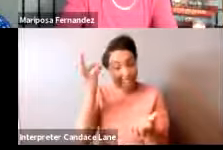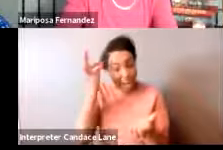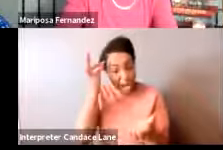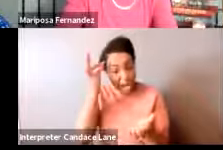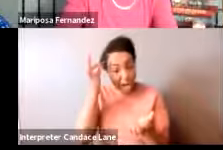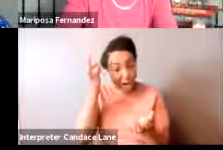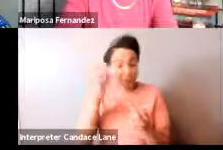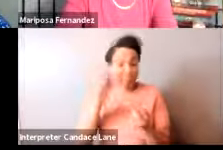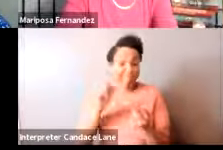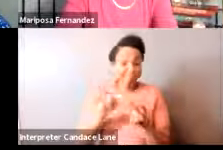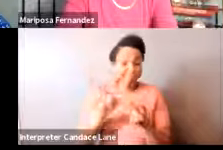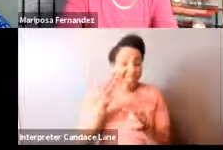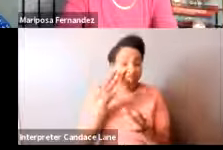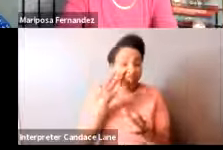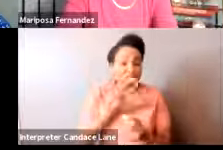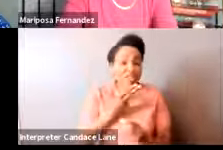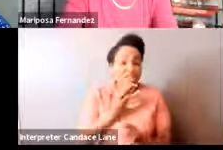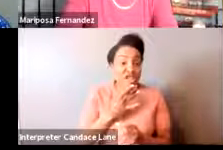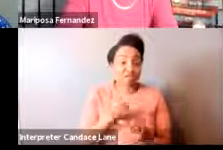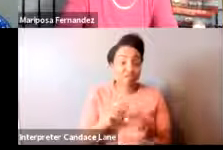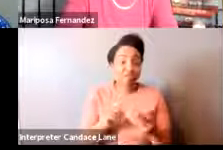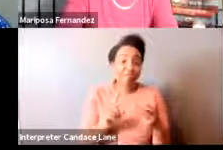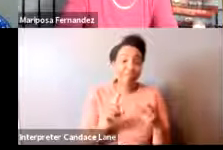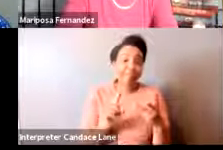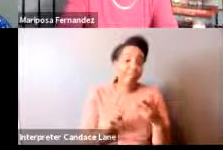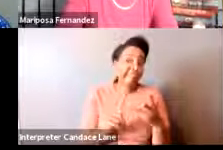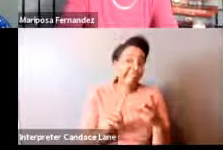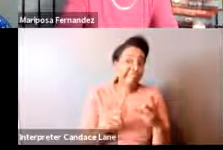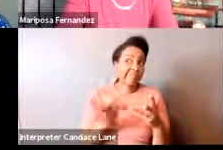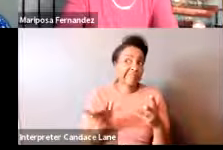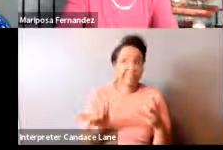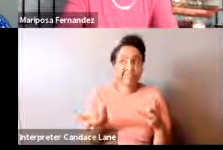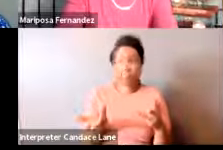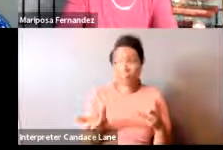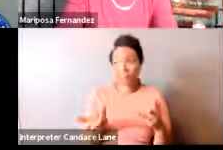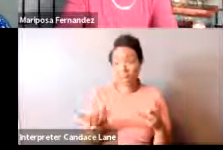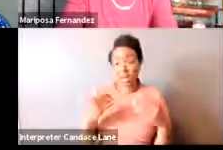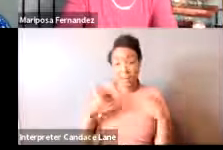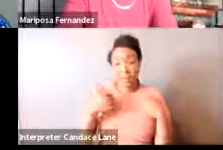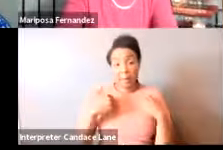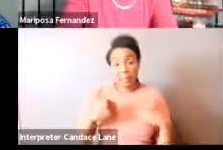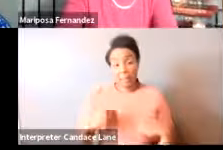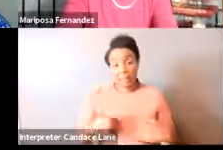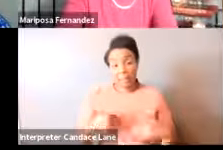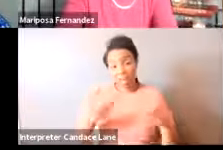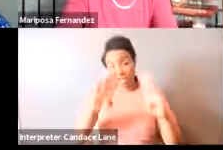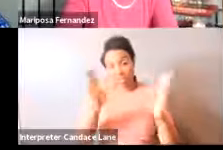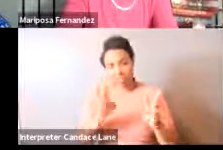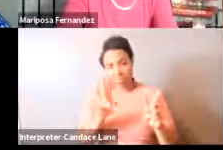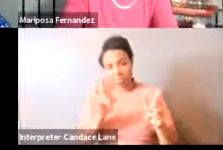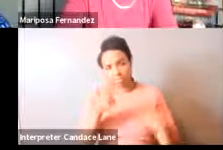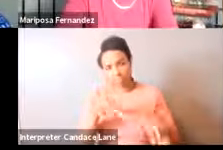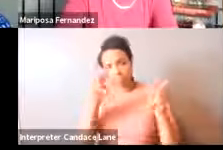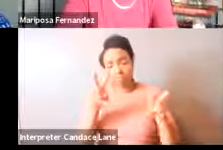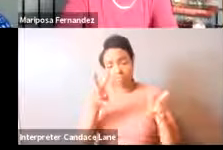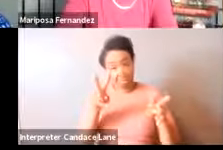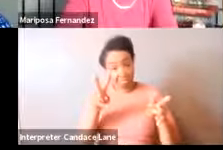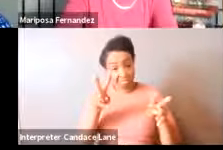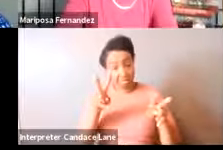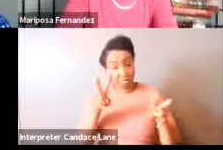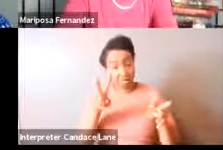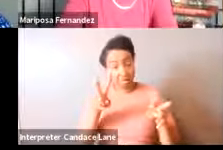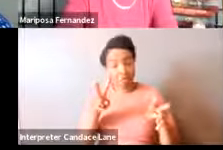about skin color? Mm. Are we talking about body shaming? Are we talking about neighborhoods?